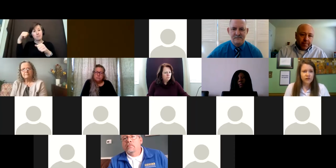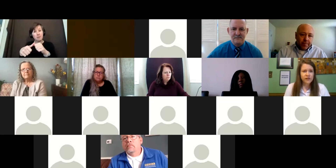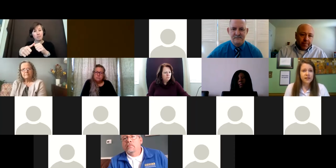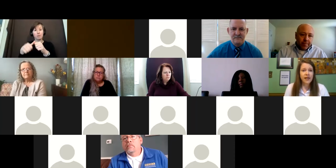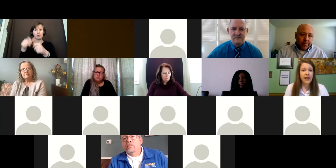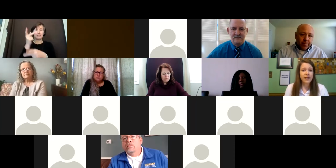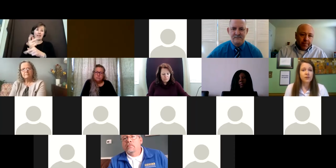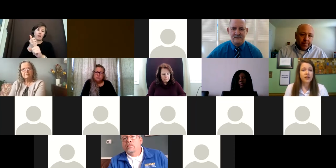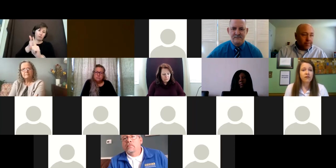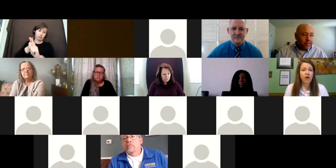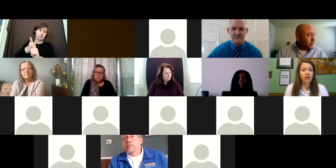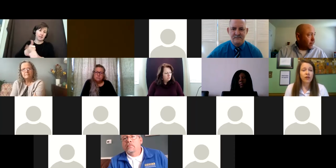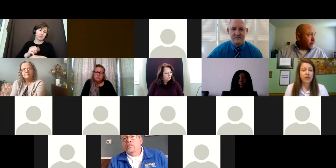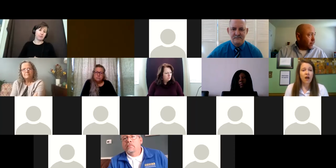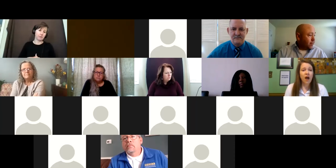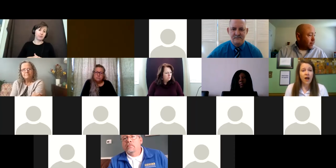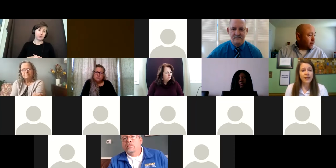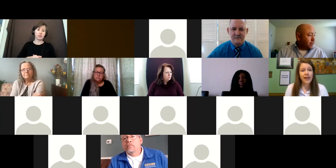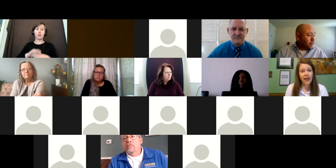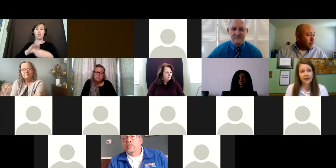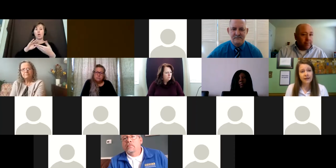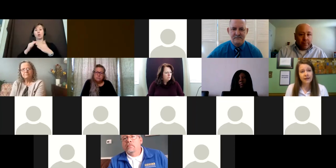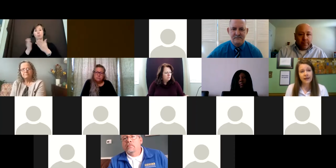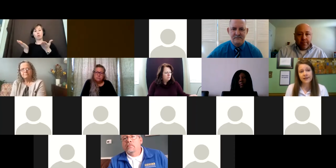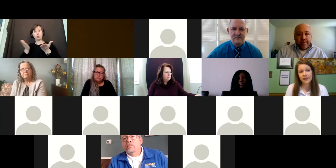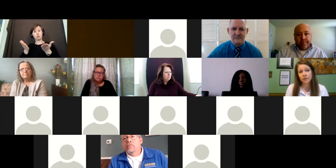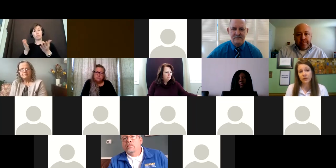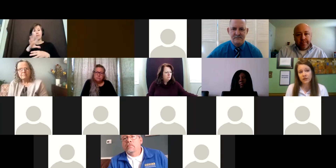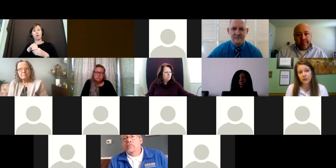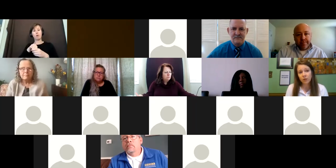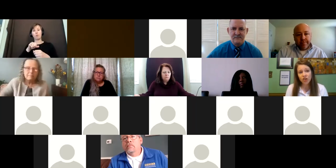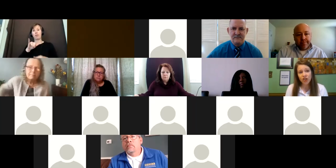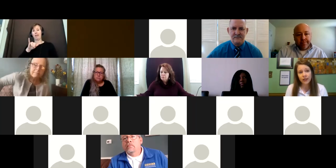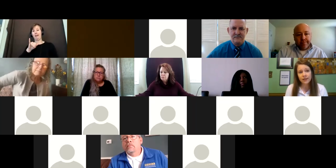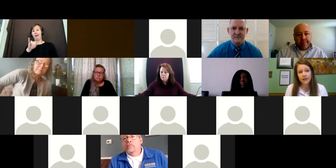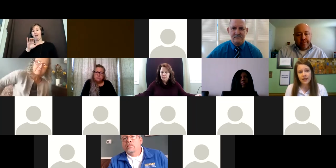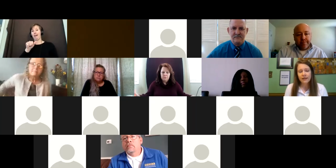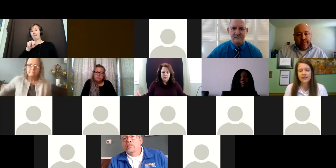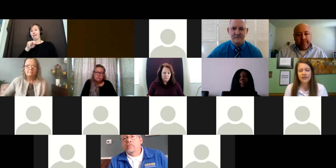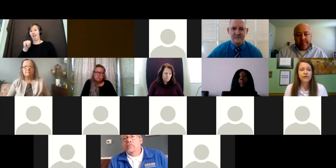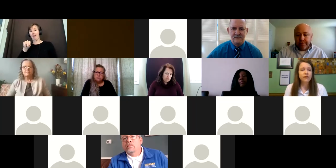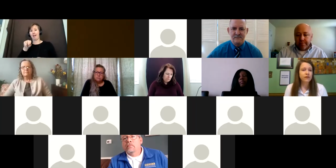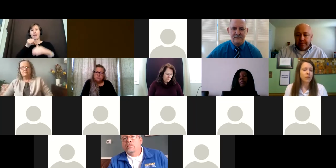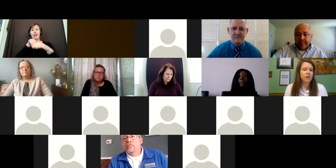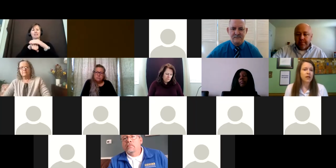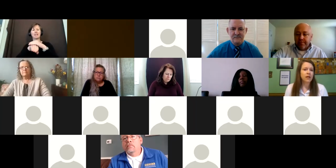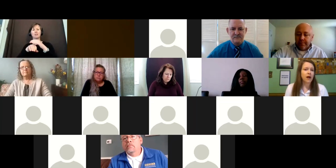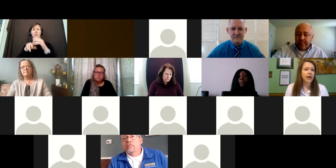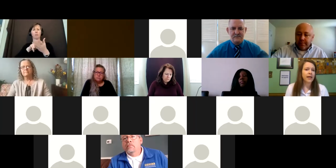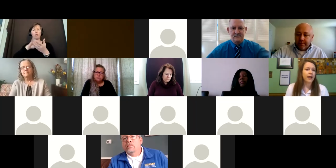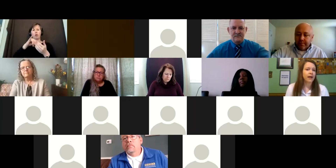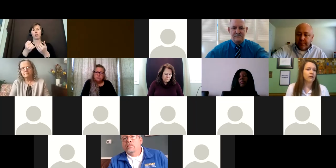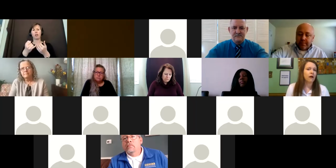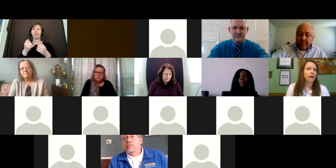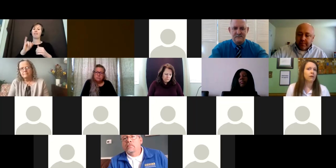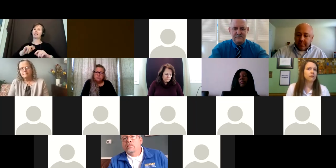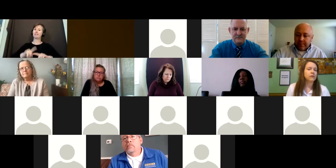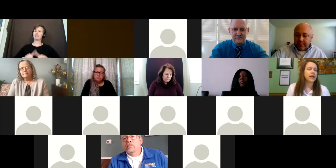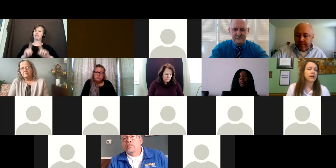Community Services has been involved with the ICANN Accessibility Project. That's different from the